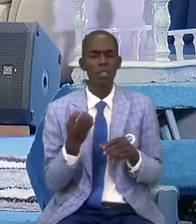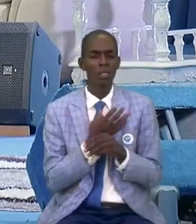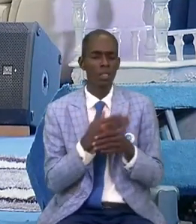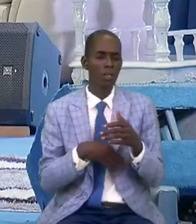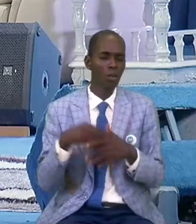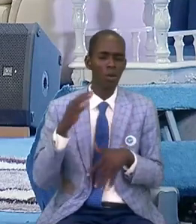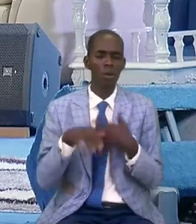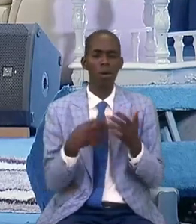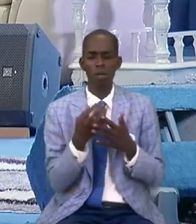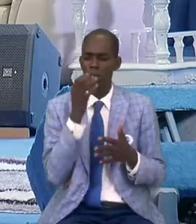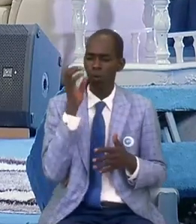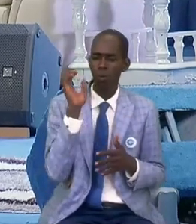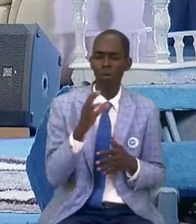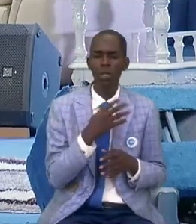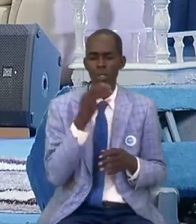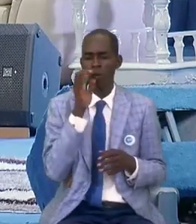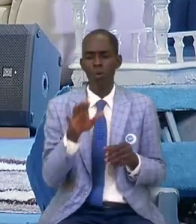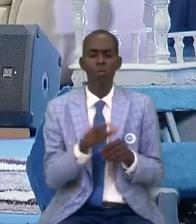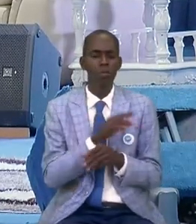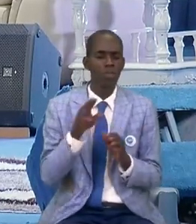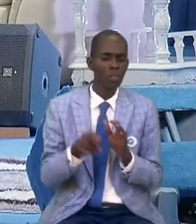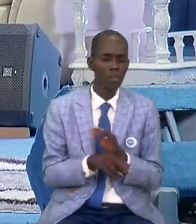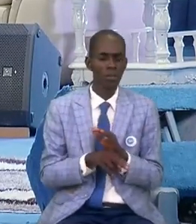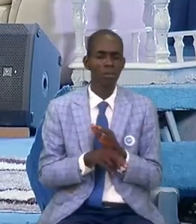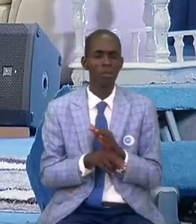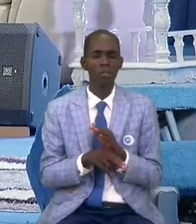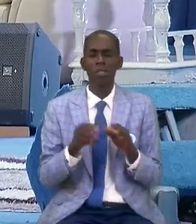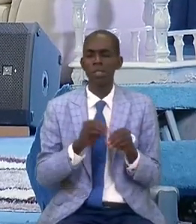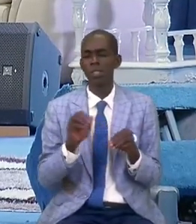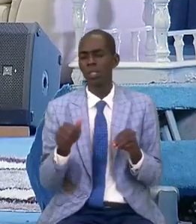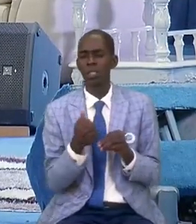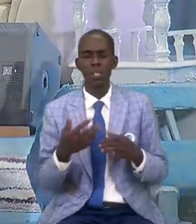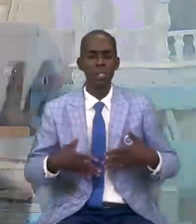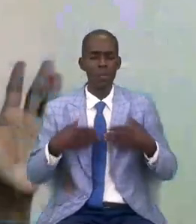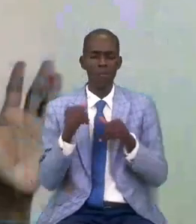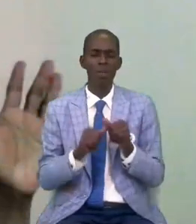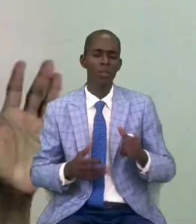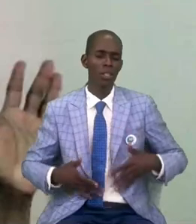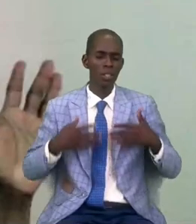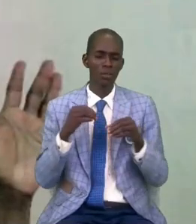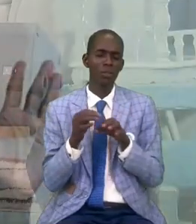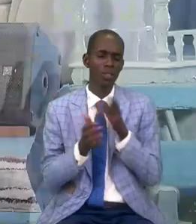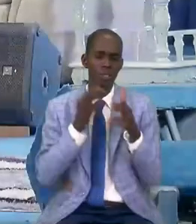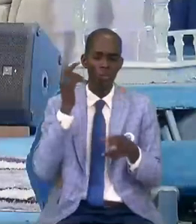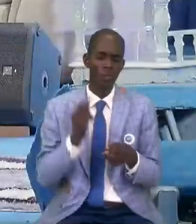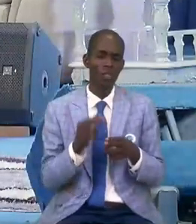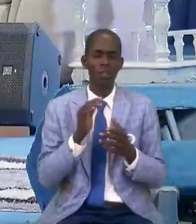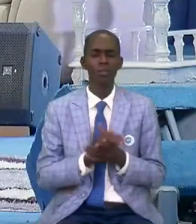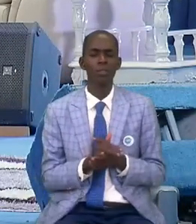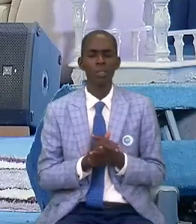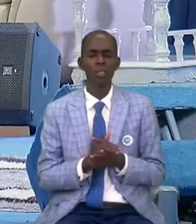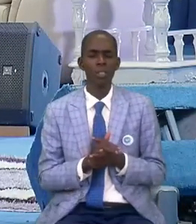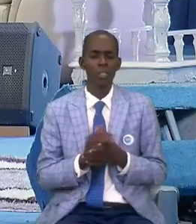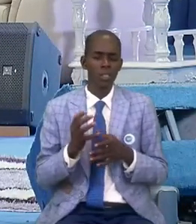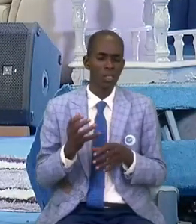in any life, every life, in Jesus' name. Take the punishment of their iniquity, the